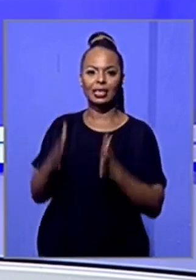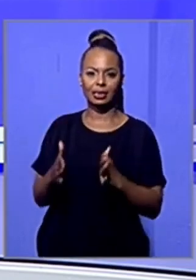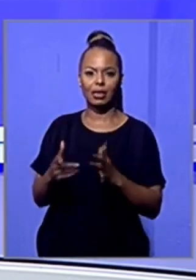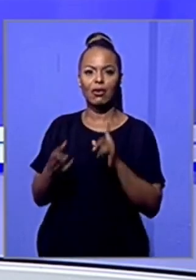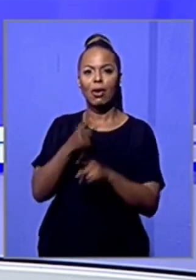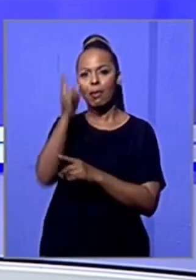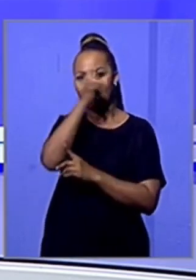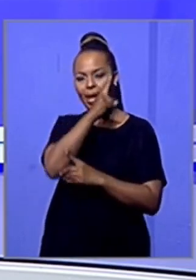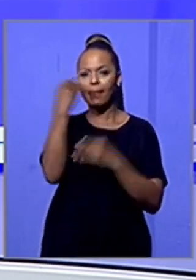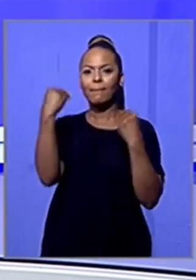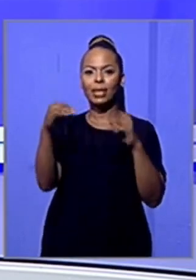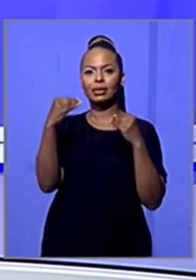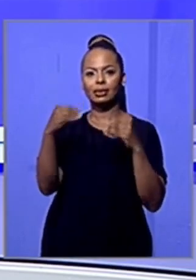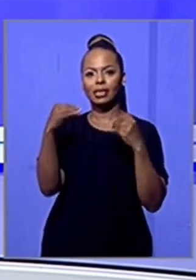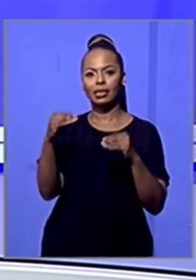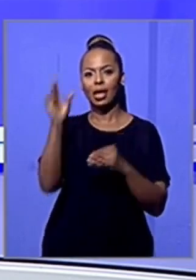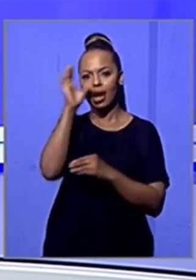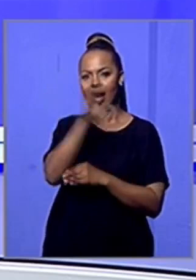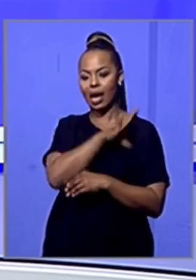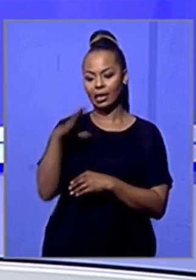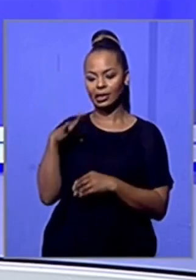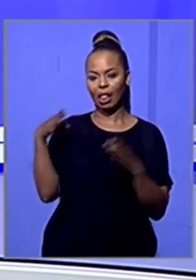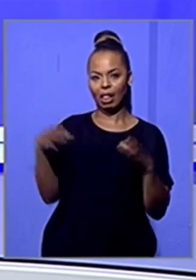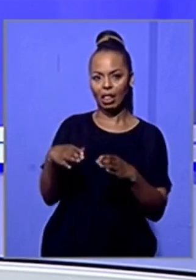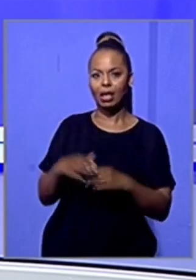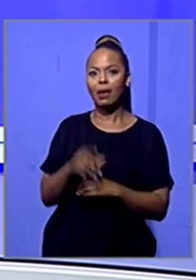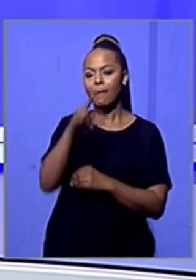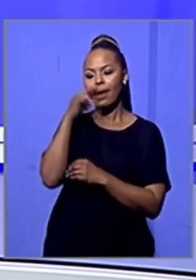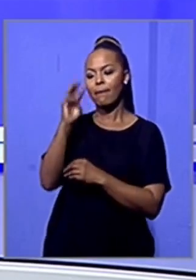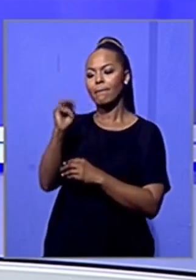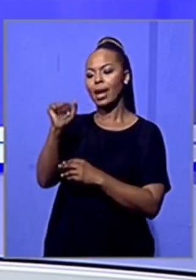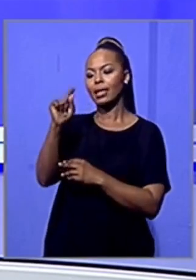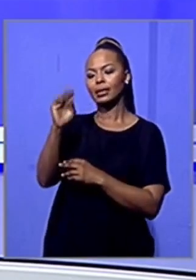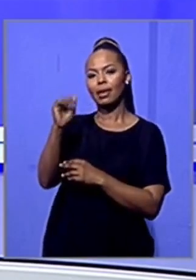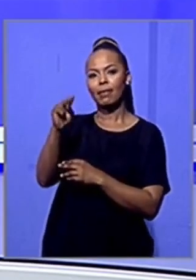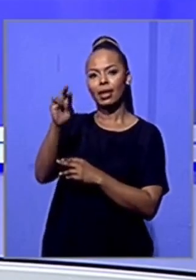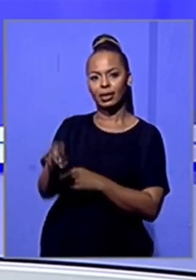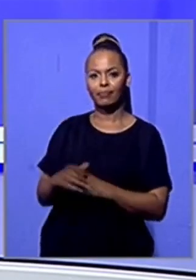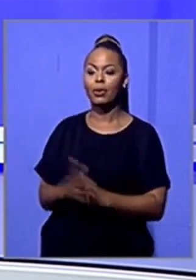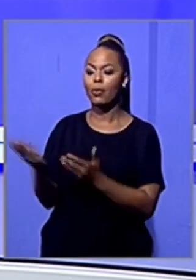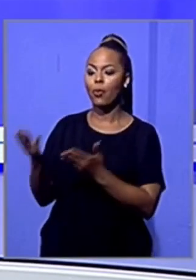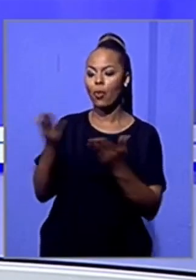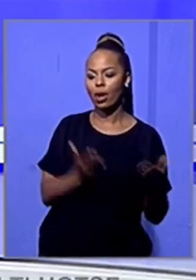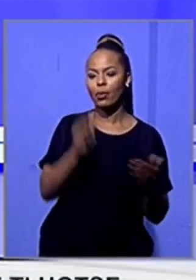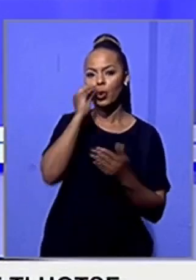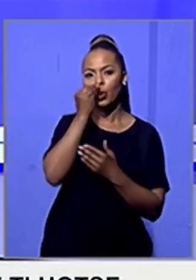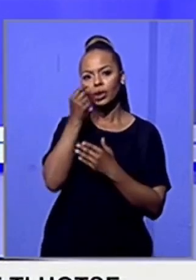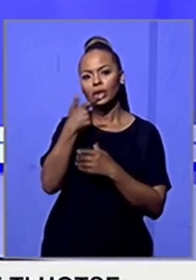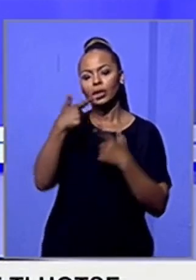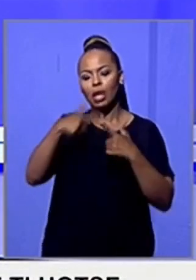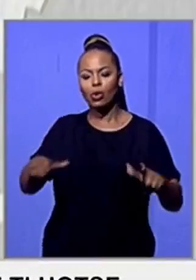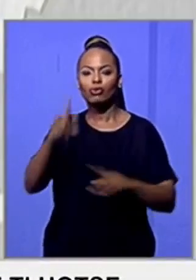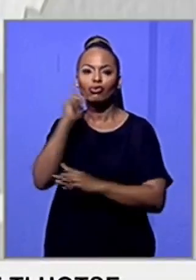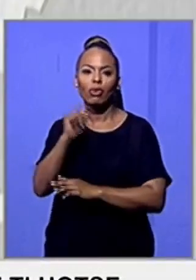Business Council Kganki Matabane. Raetsho Madume wa amogetswe mo kgasong ya rona ya dikgang tsa Setswana.